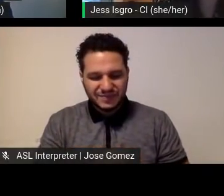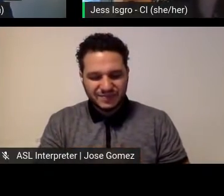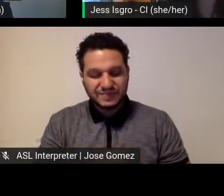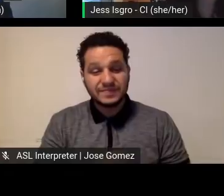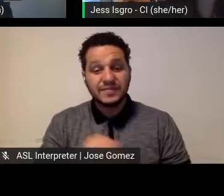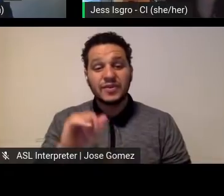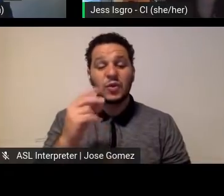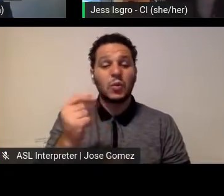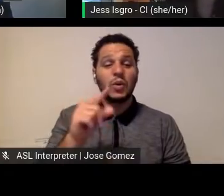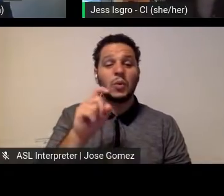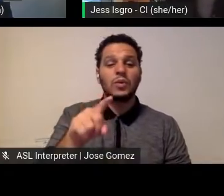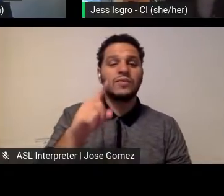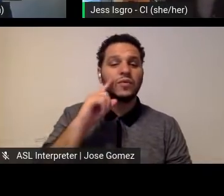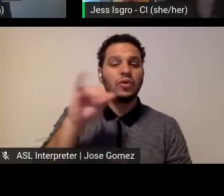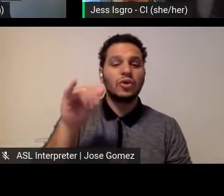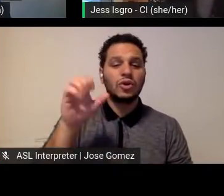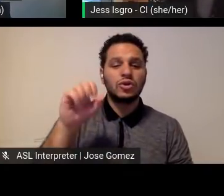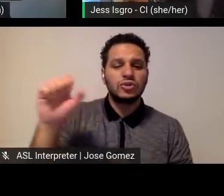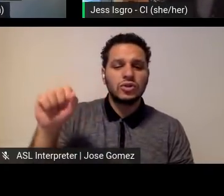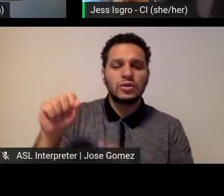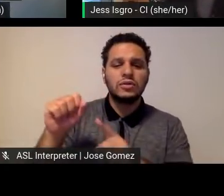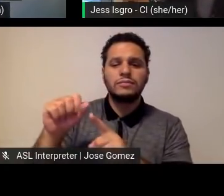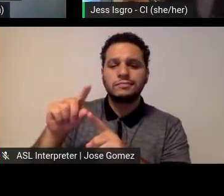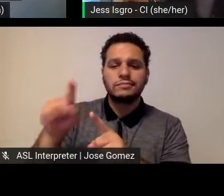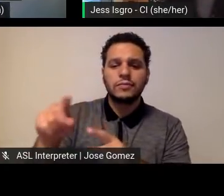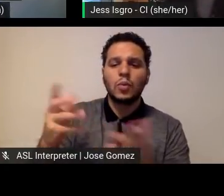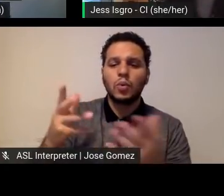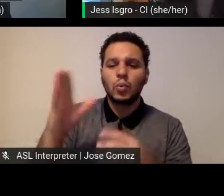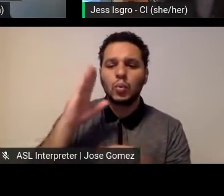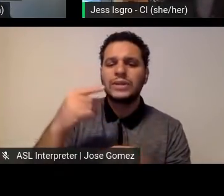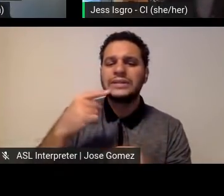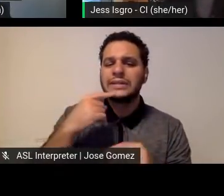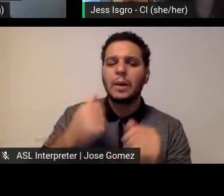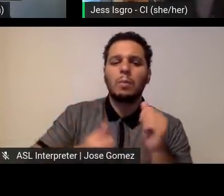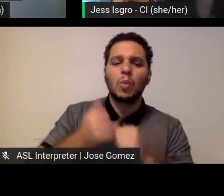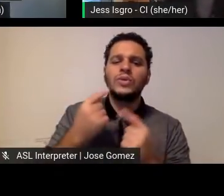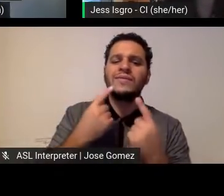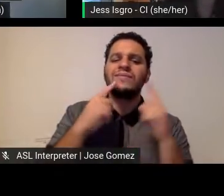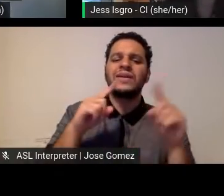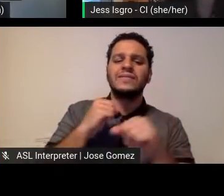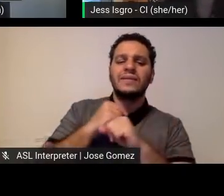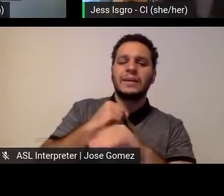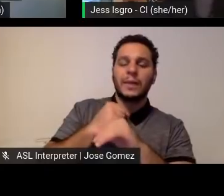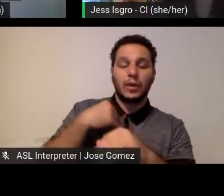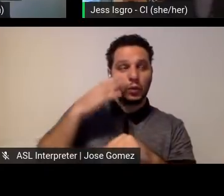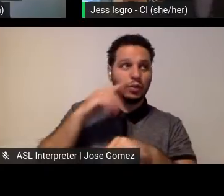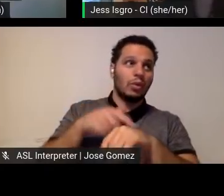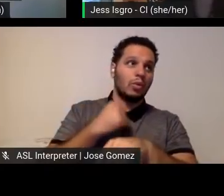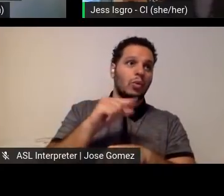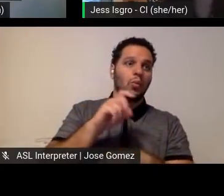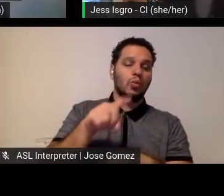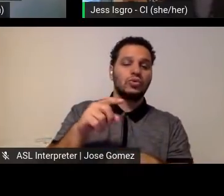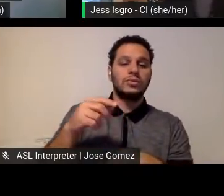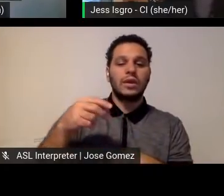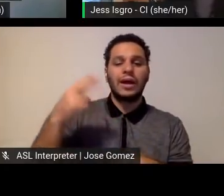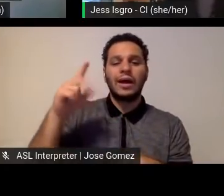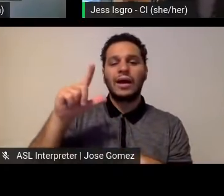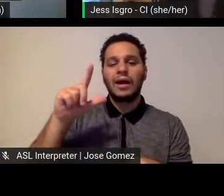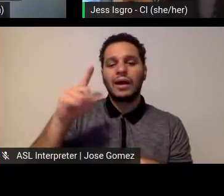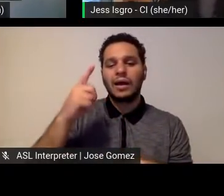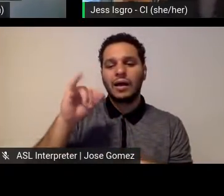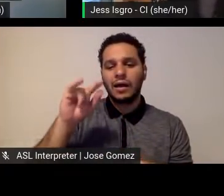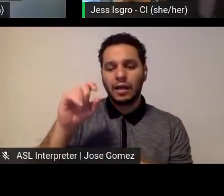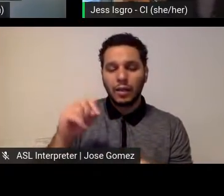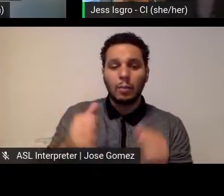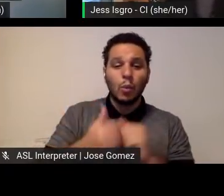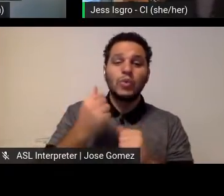A quick one for Jess. What would you say is the most effective campaign? I know this is a long question, but the highlights. What would you say is the